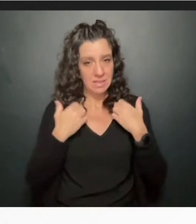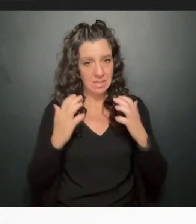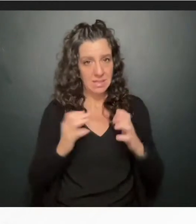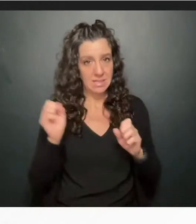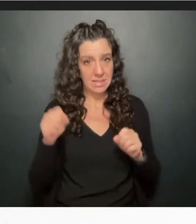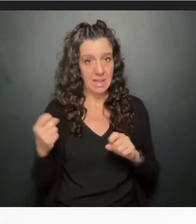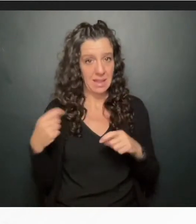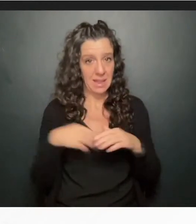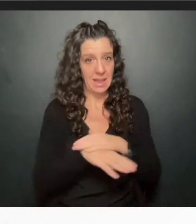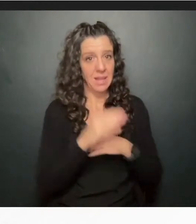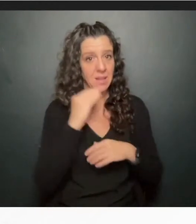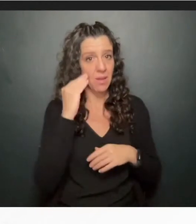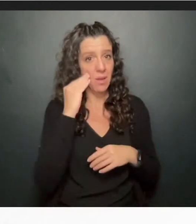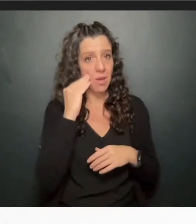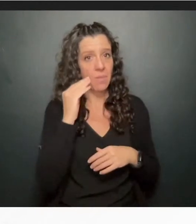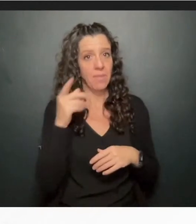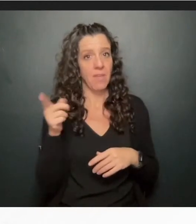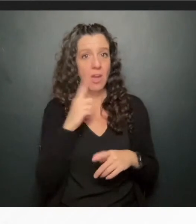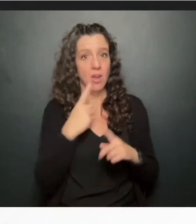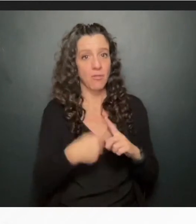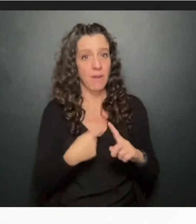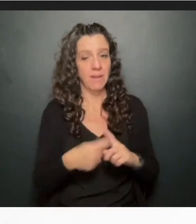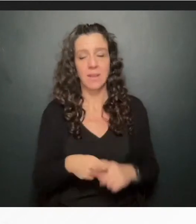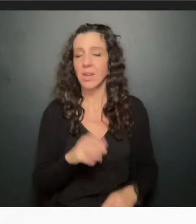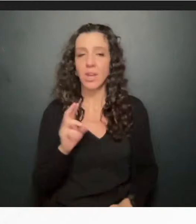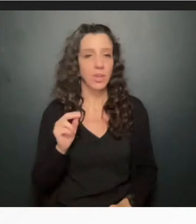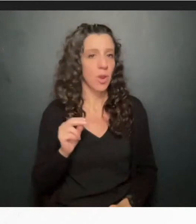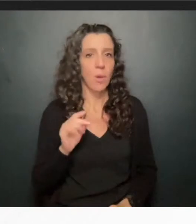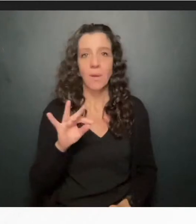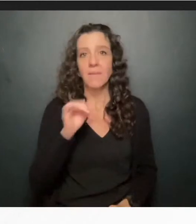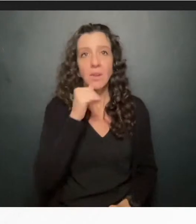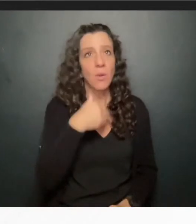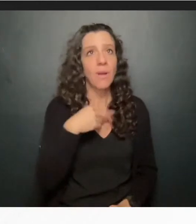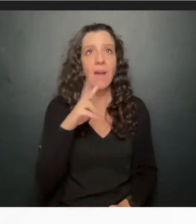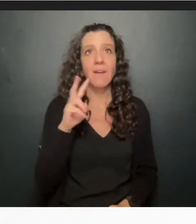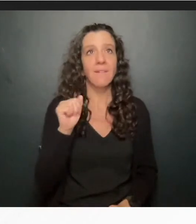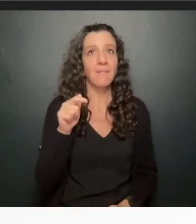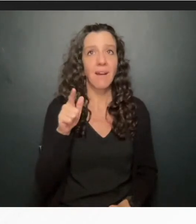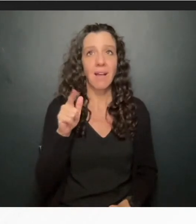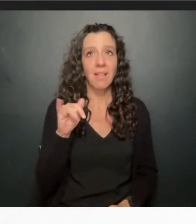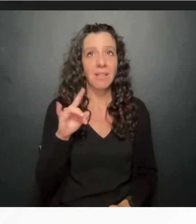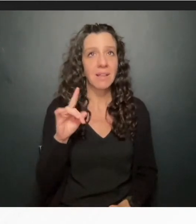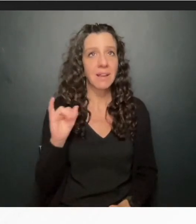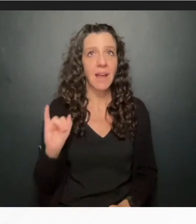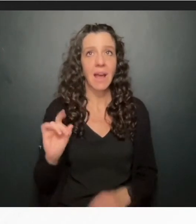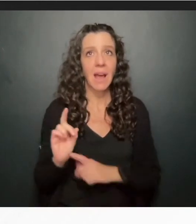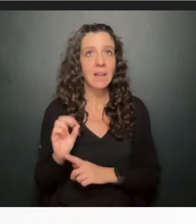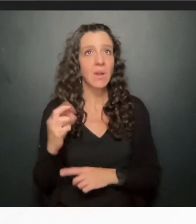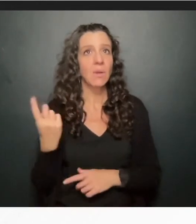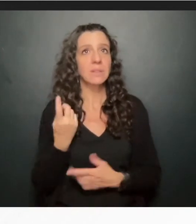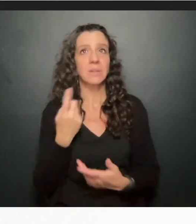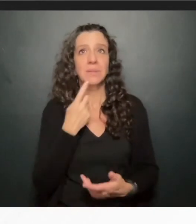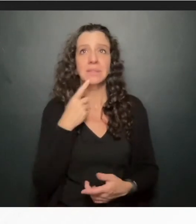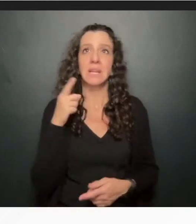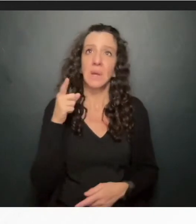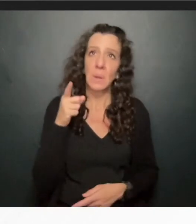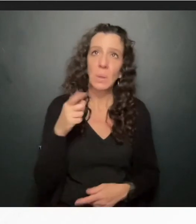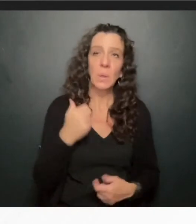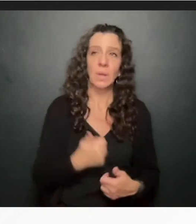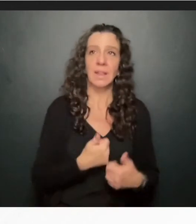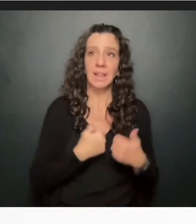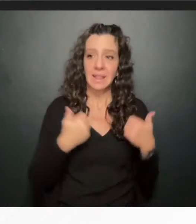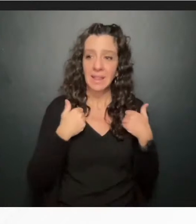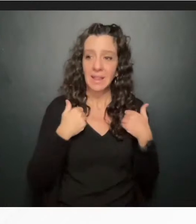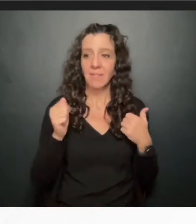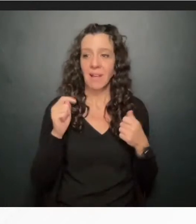renting? Not at this time. If you do not have a valid ID or something that says that you live at a specific